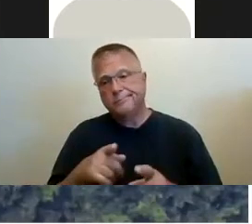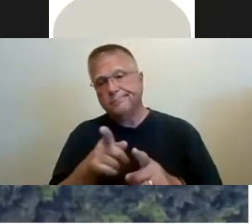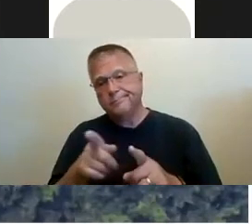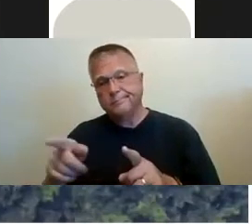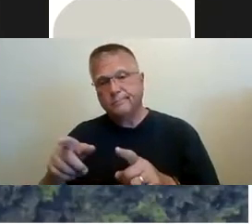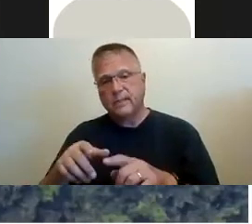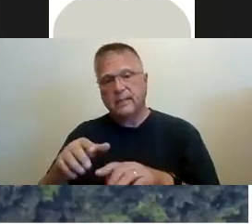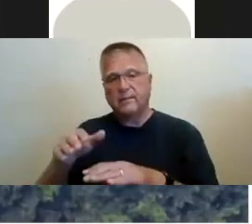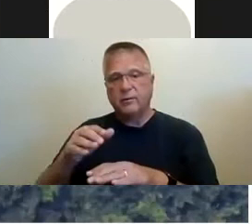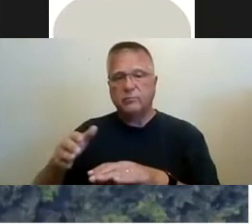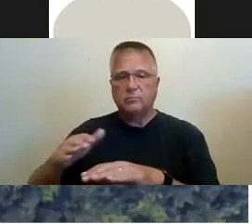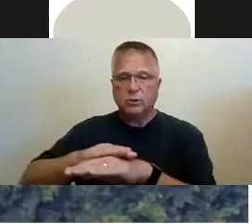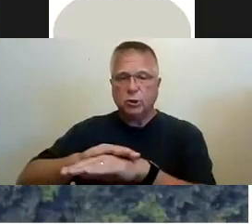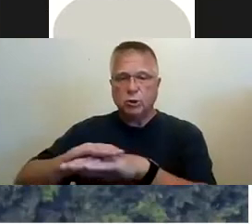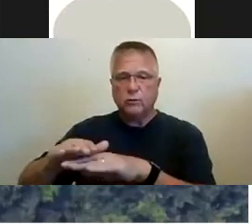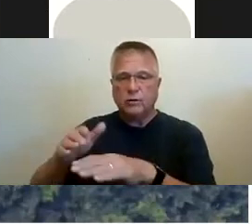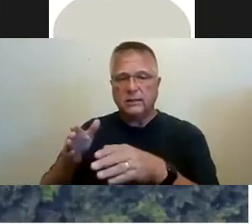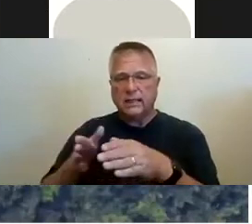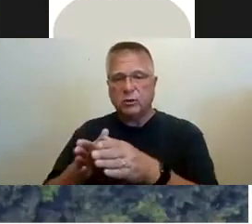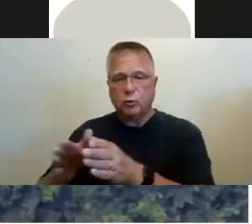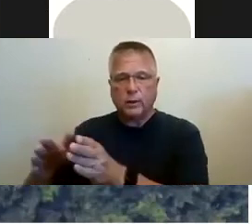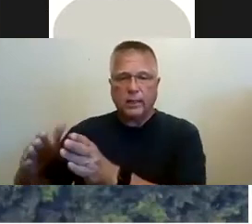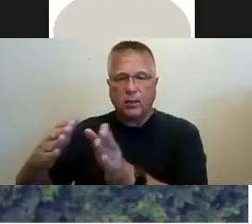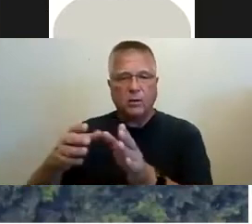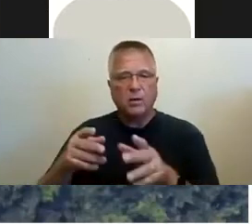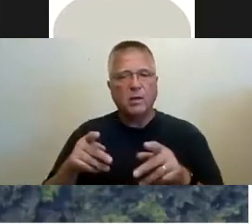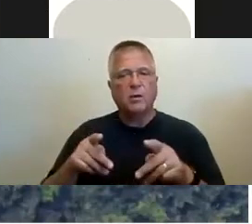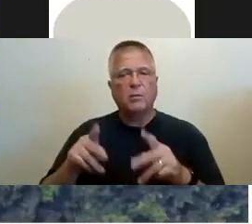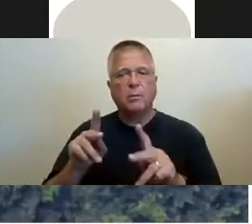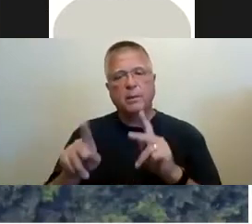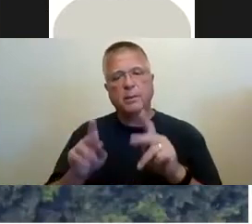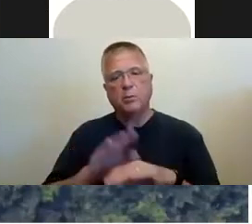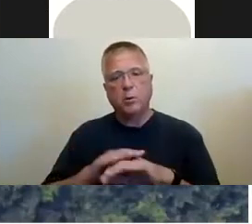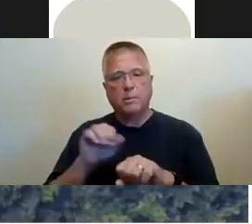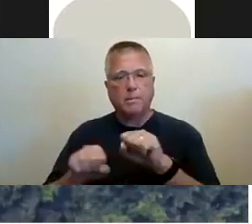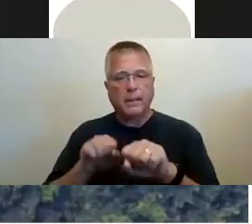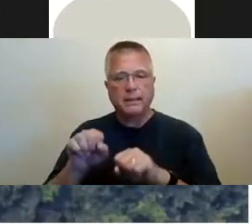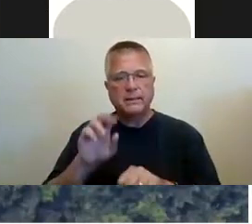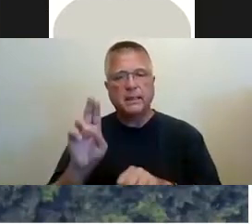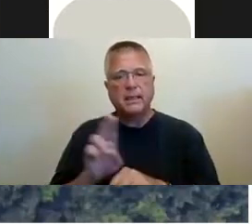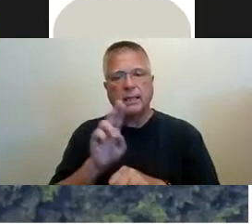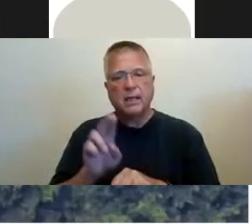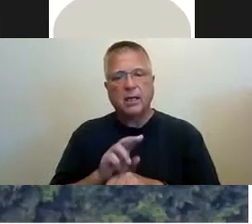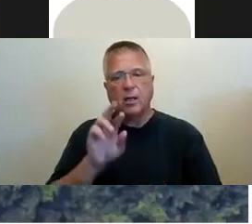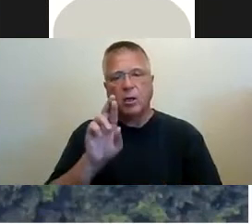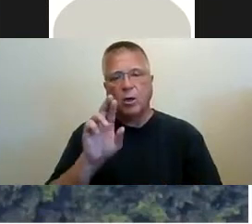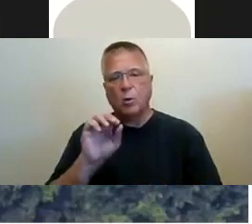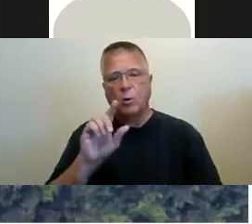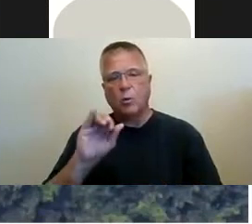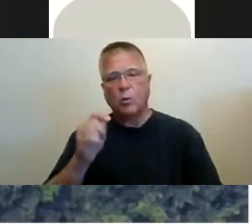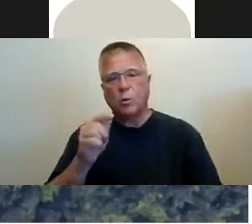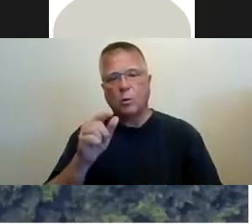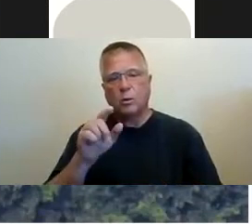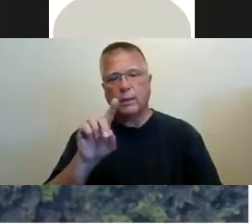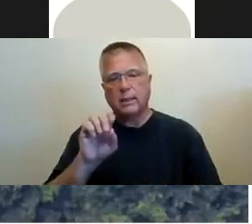it in a way that would permit people on bikes and other sort of rolling devices to